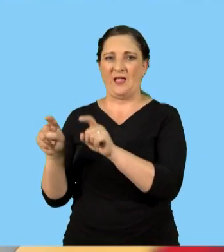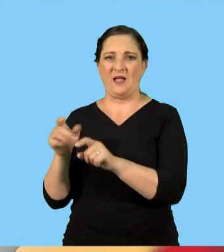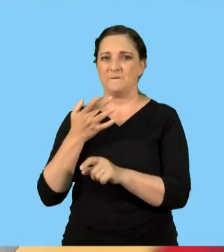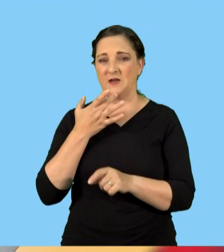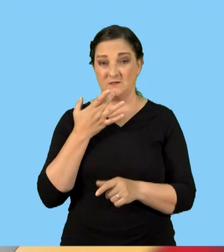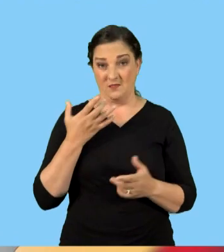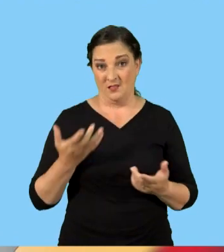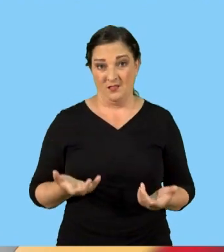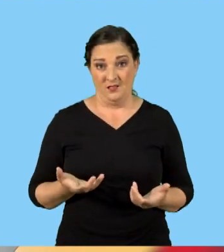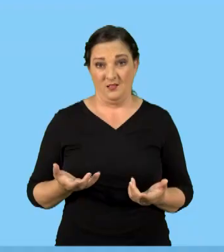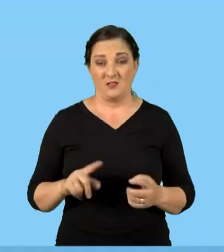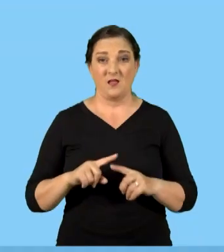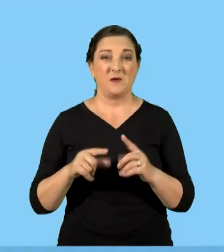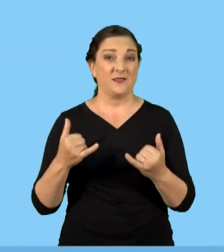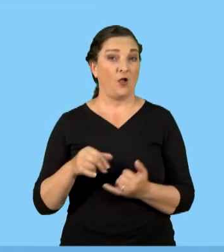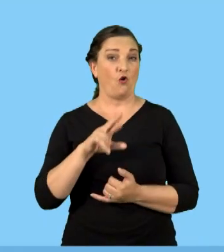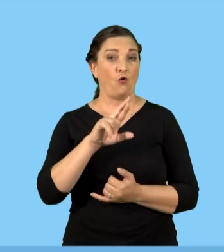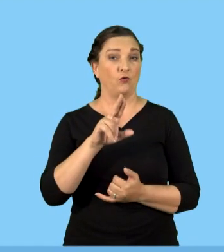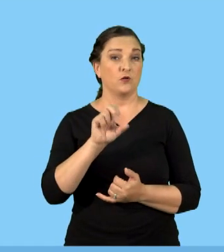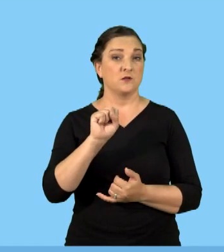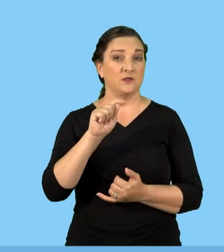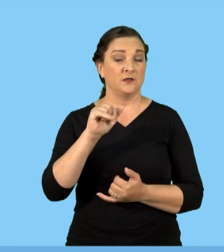metal, right? Now, the